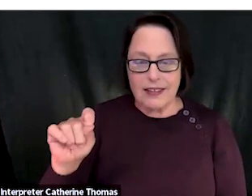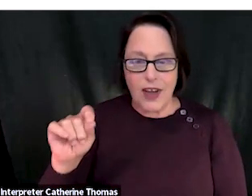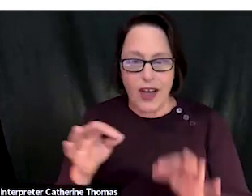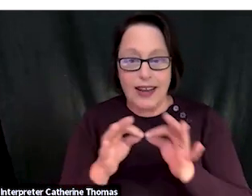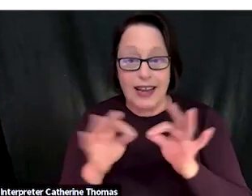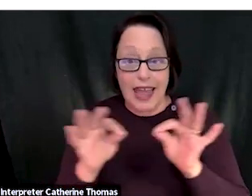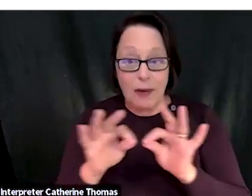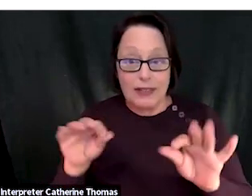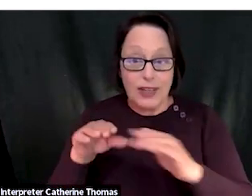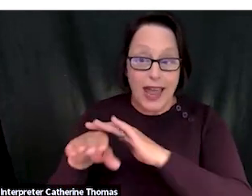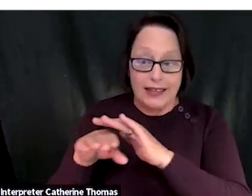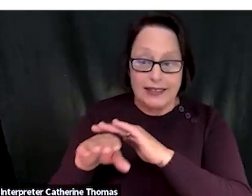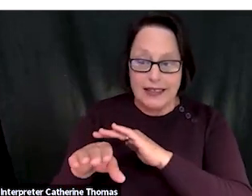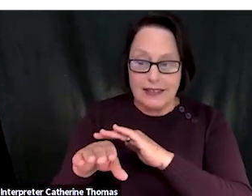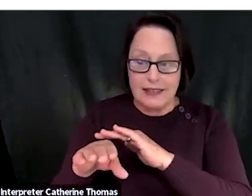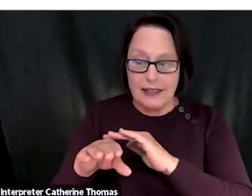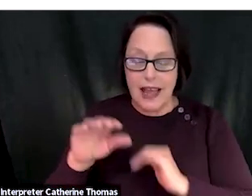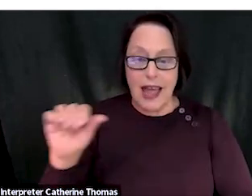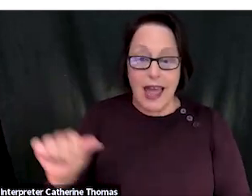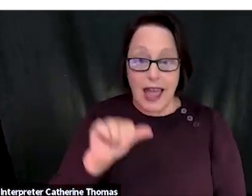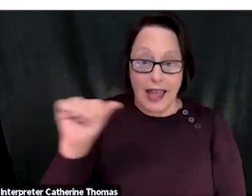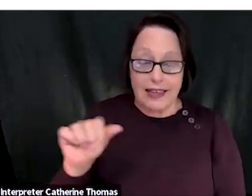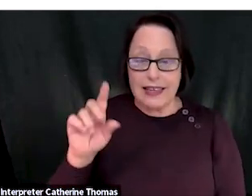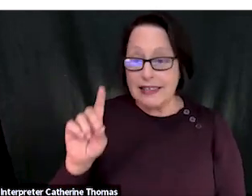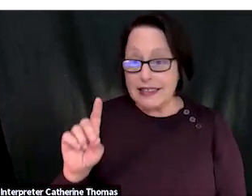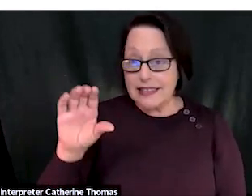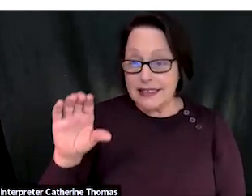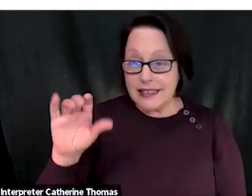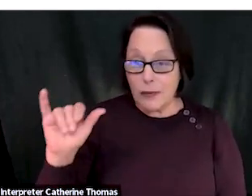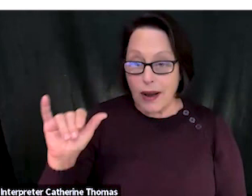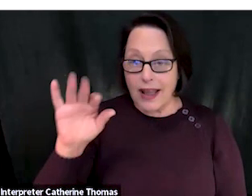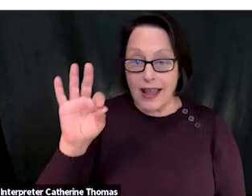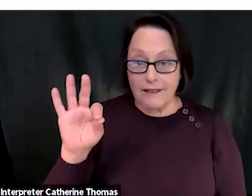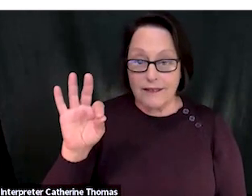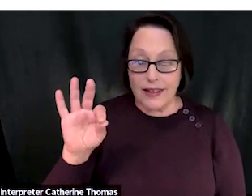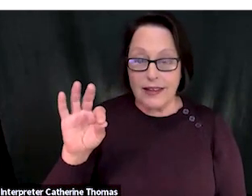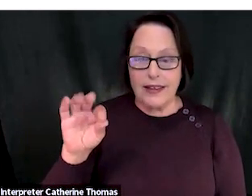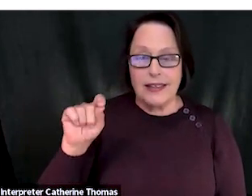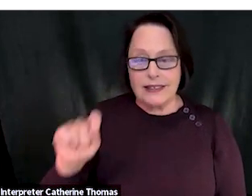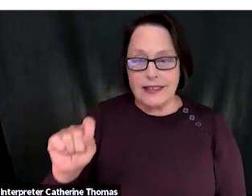dcyf.languageaccess@dcyf.org.